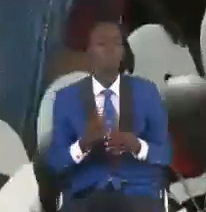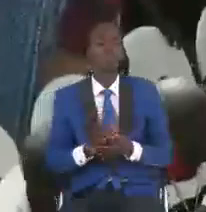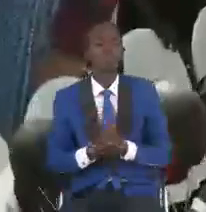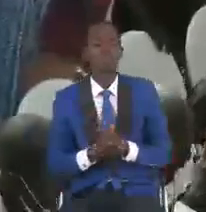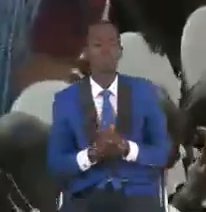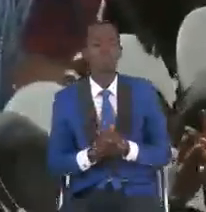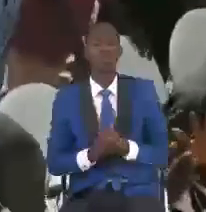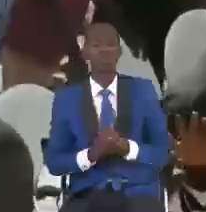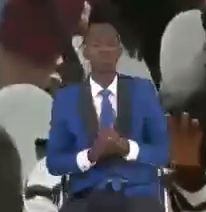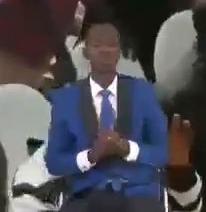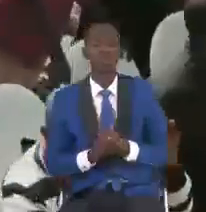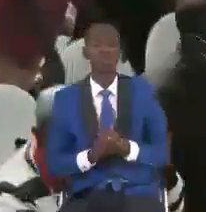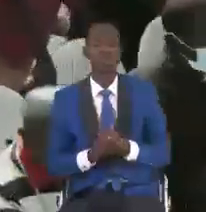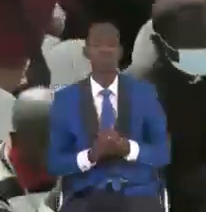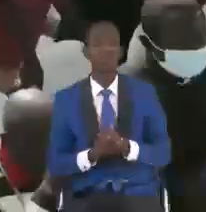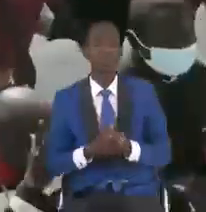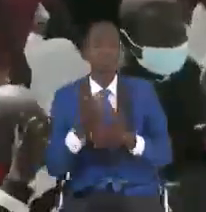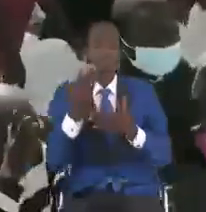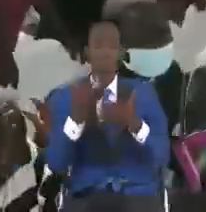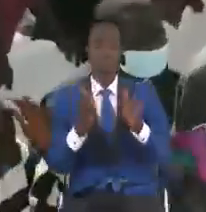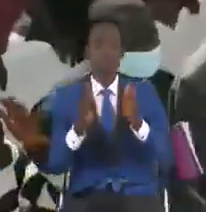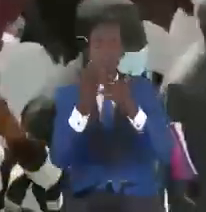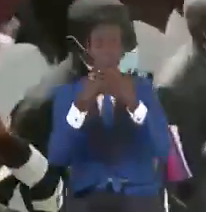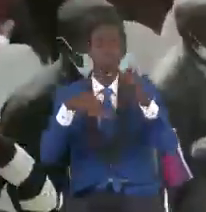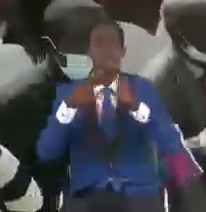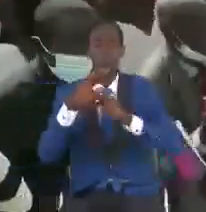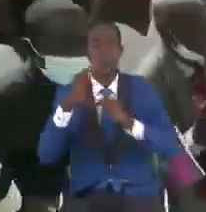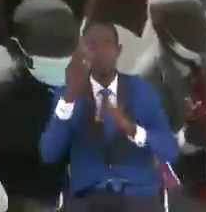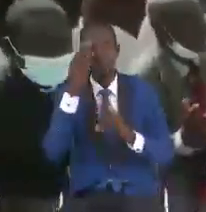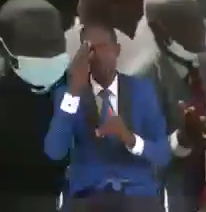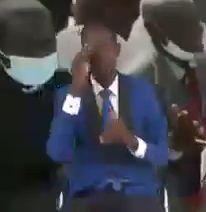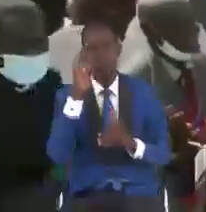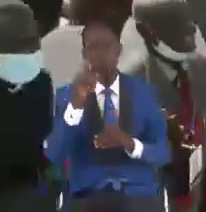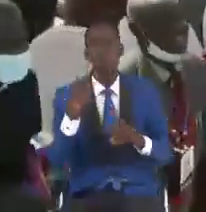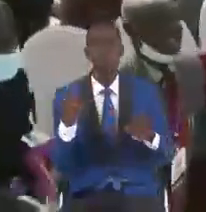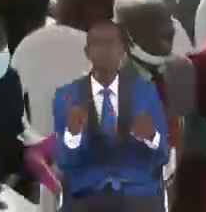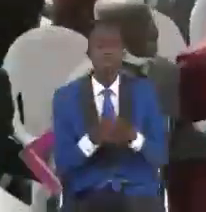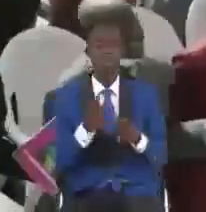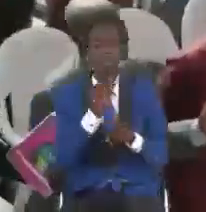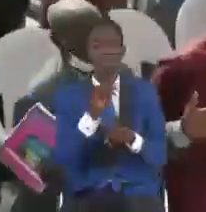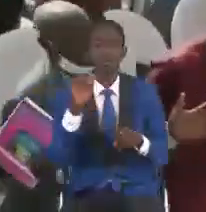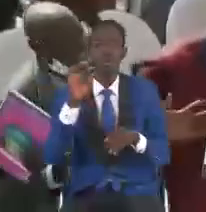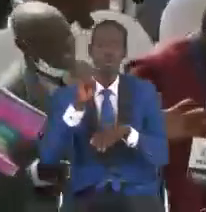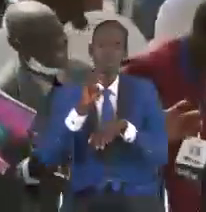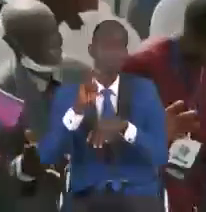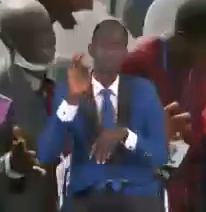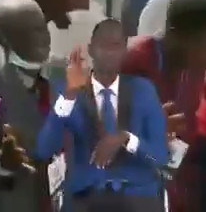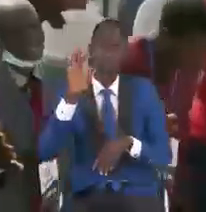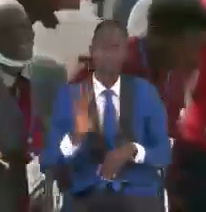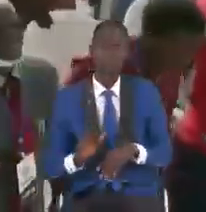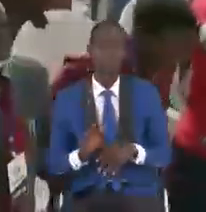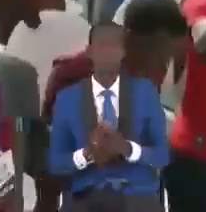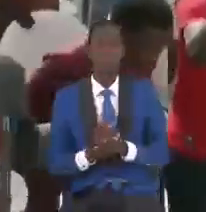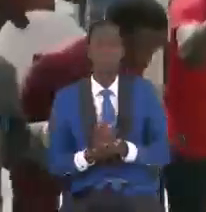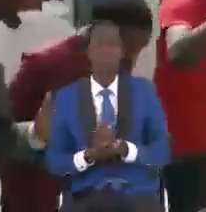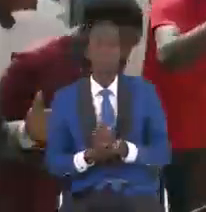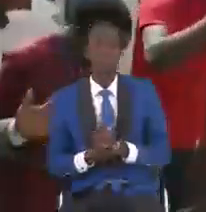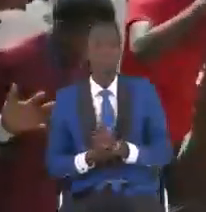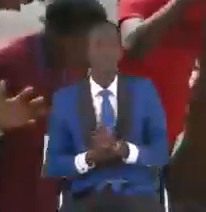And let heaven acknowledge you as a minister.